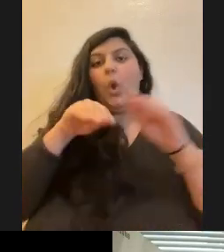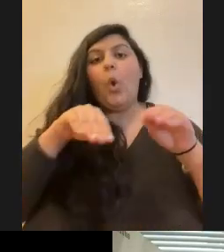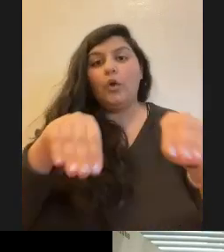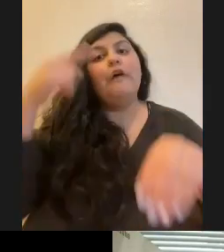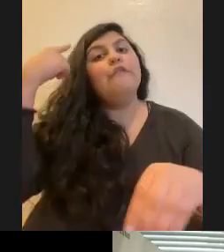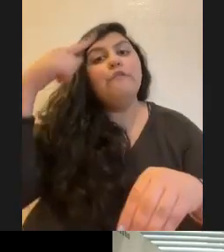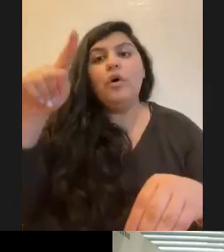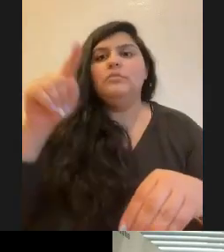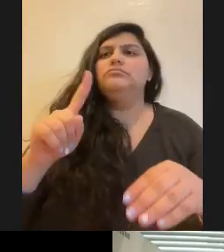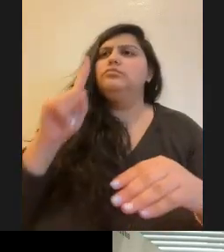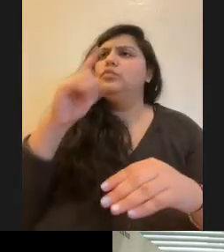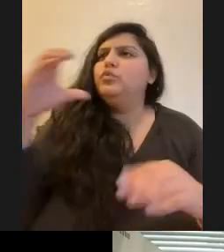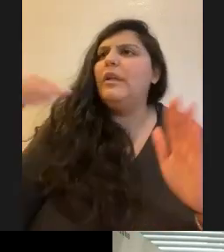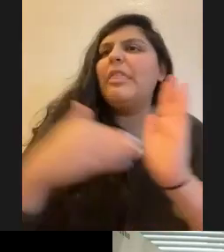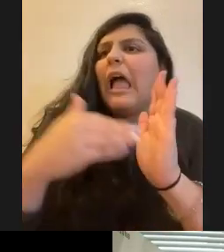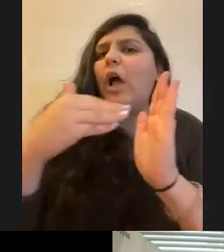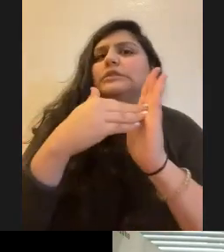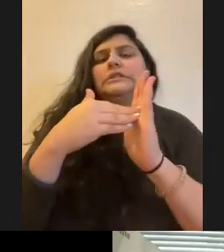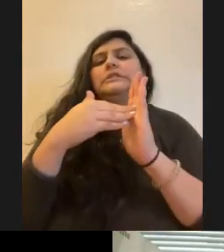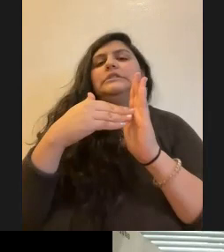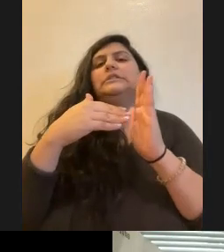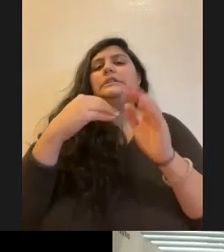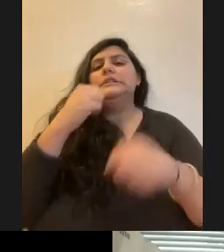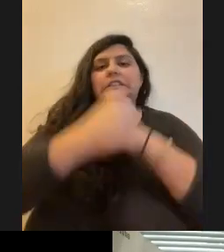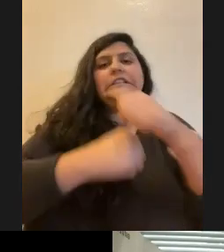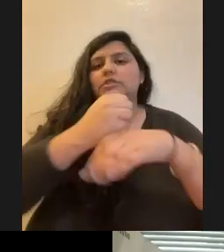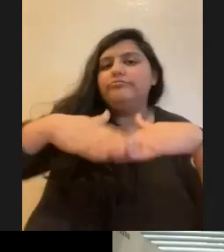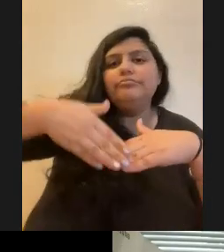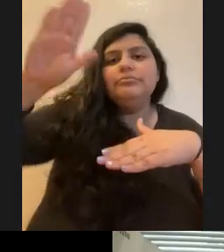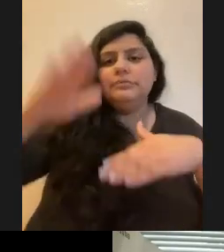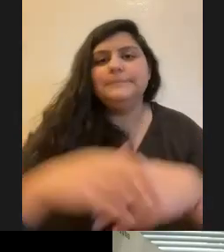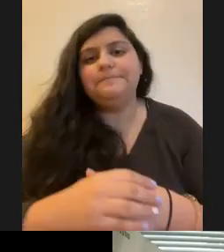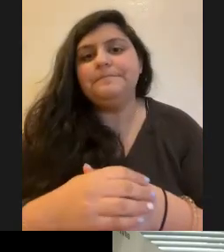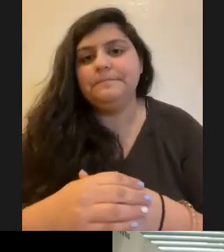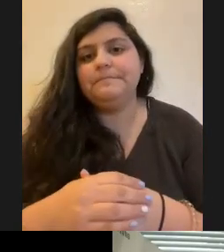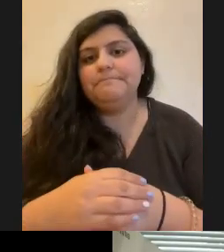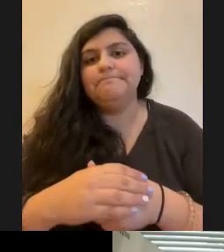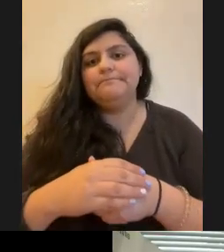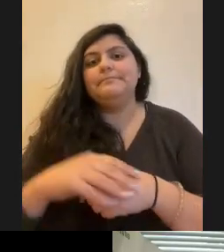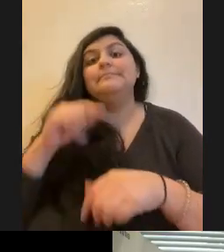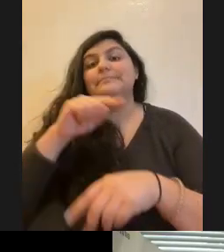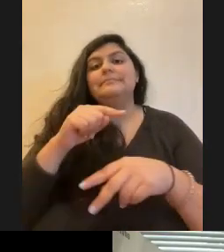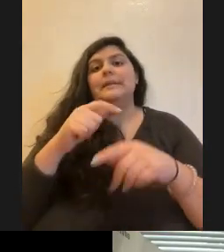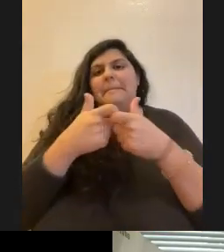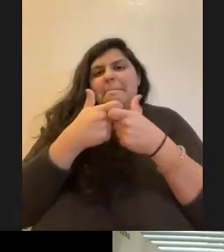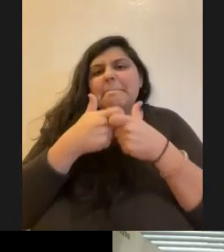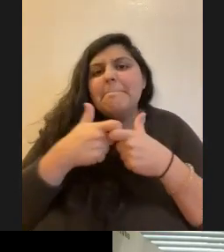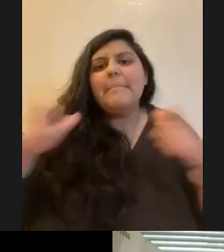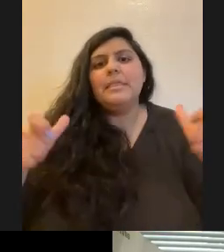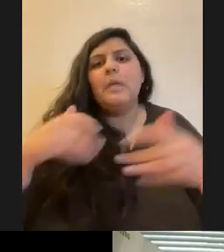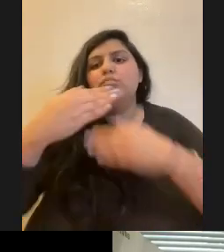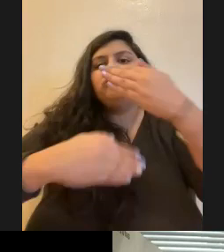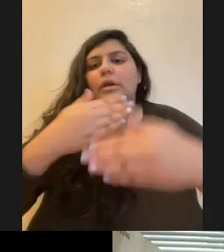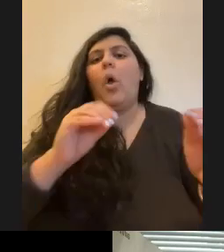years. So this is in the ocean, this is the biggest process of moving carbon that happens on like a